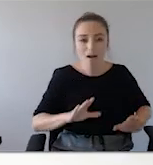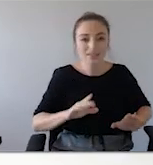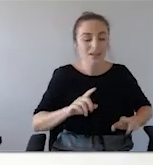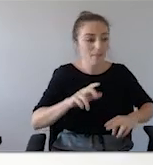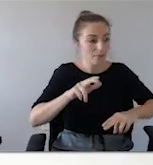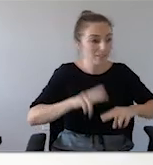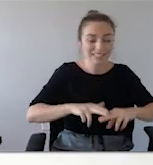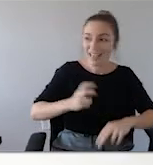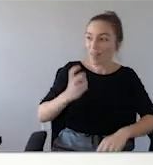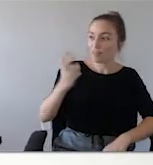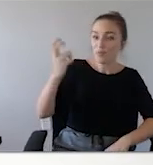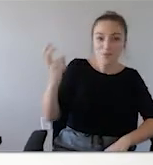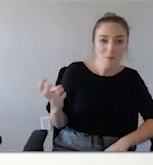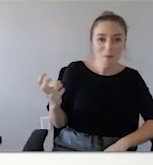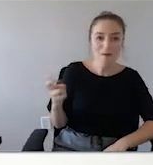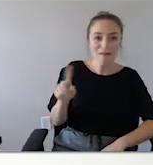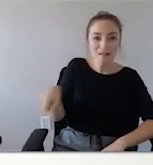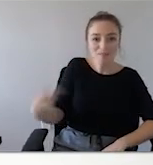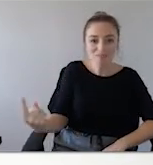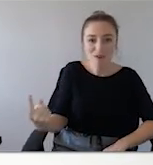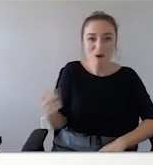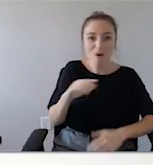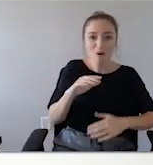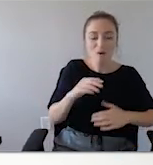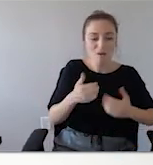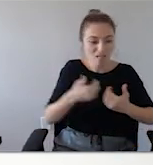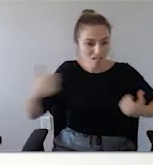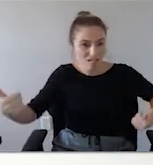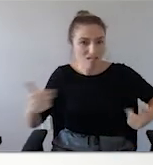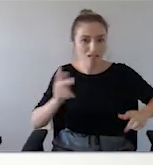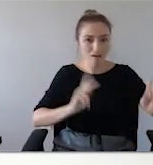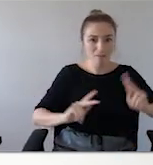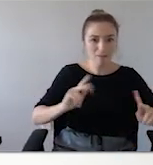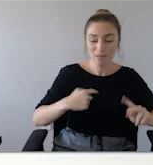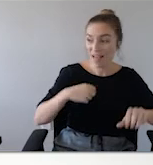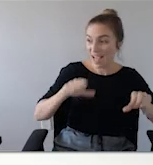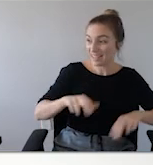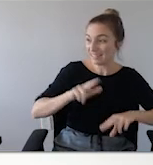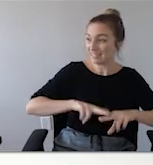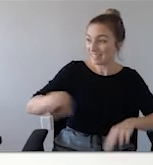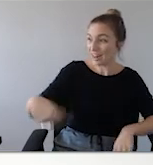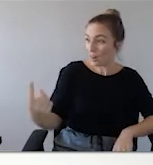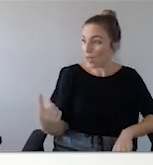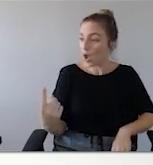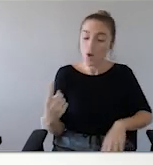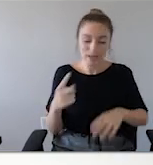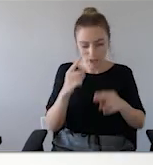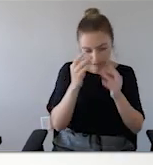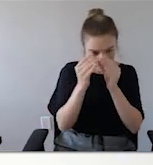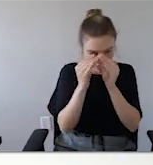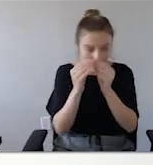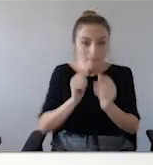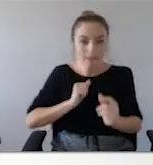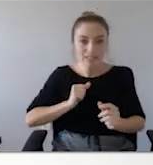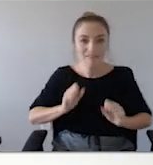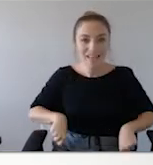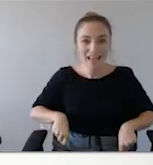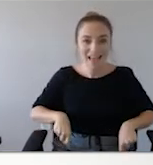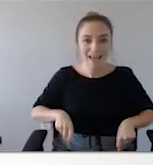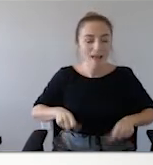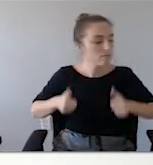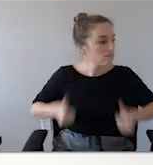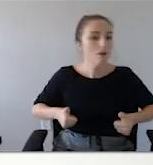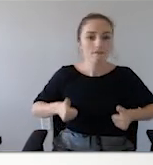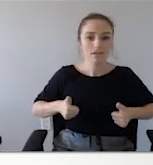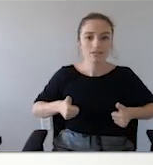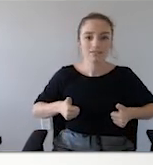in my business and my space. And I'm going to go sit over there all by myself and stim and do what I want to do. How sweet is this? So it just